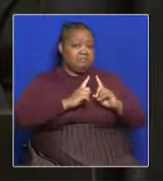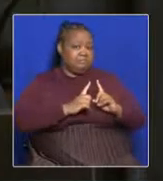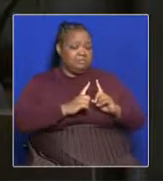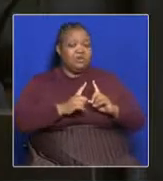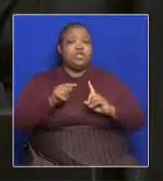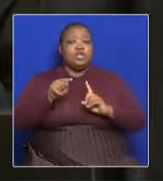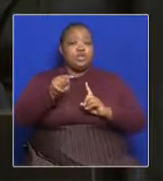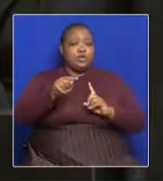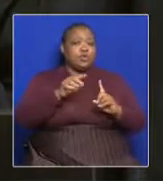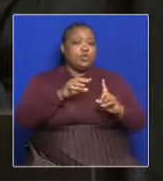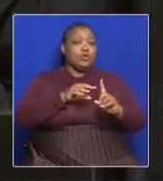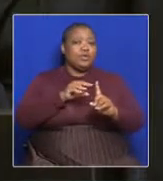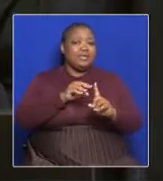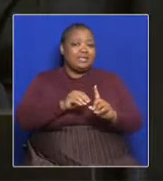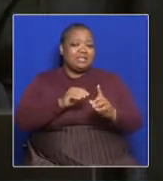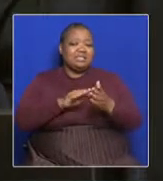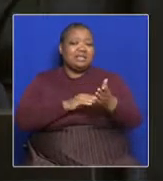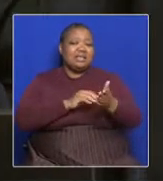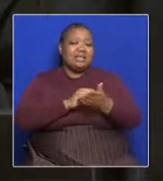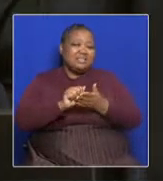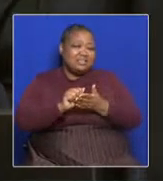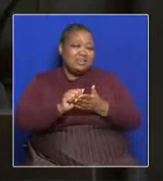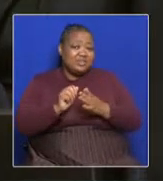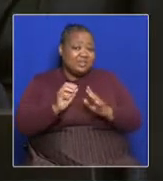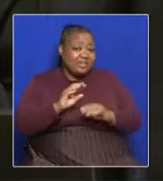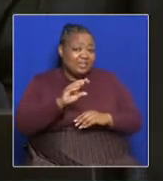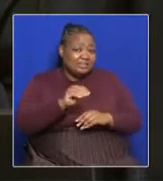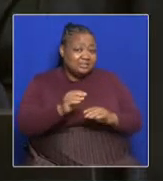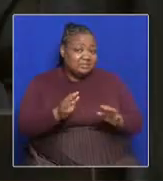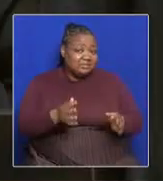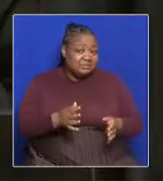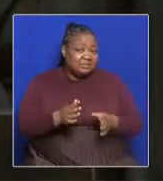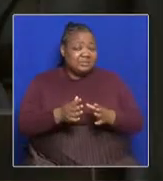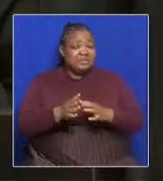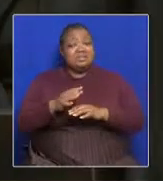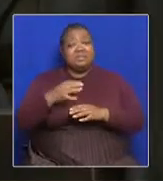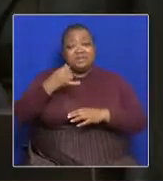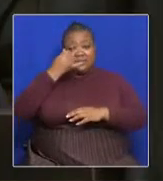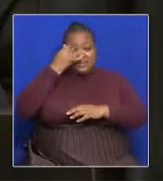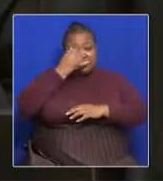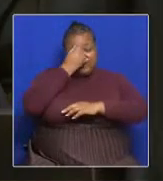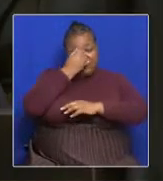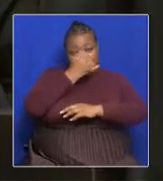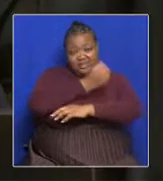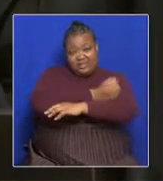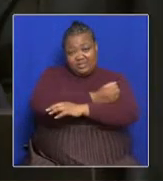a destruction of these exhibits that you are holding